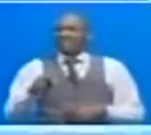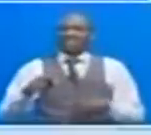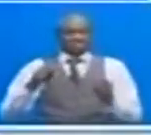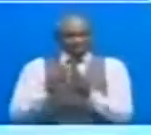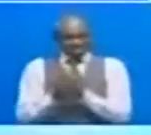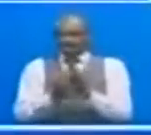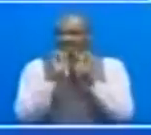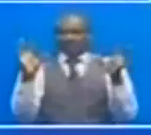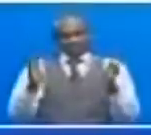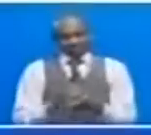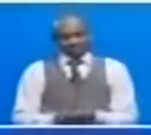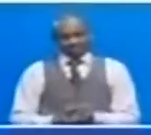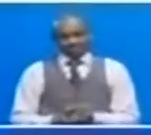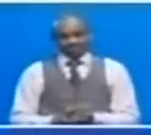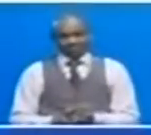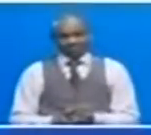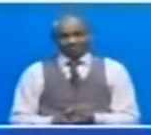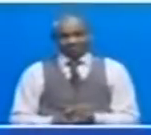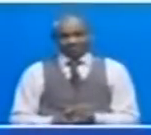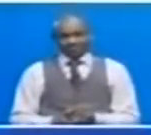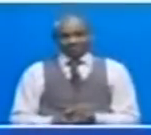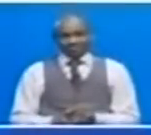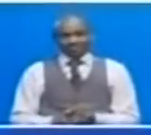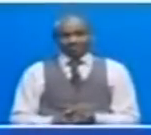challenged. $3 per day.